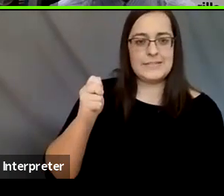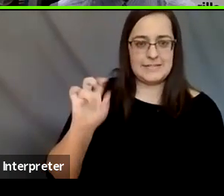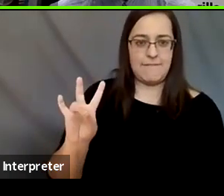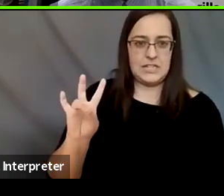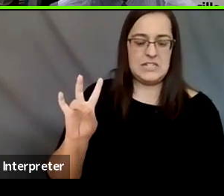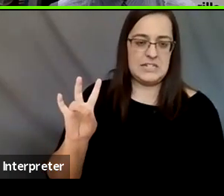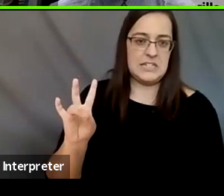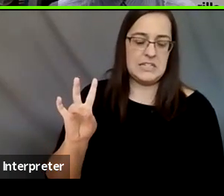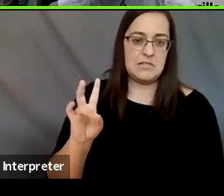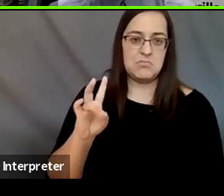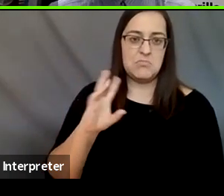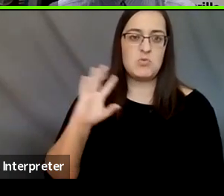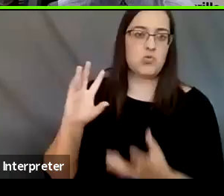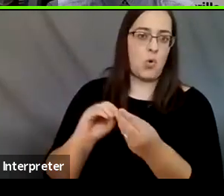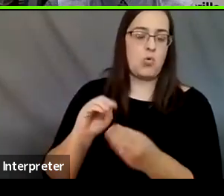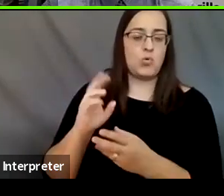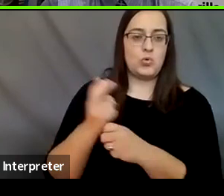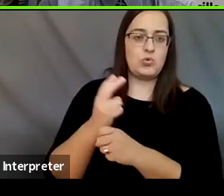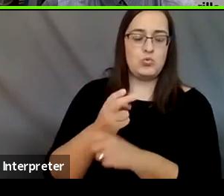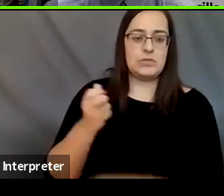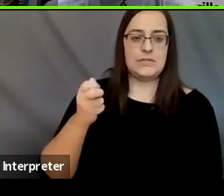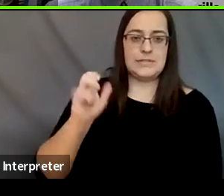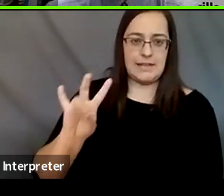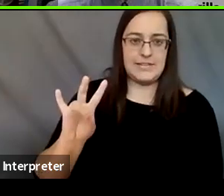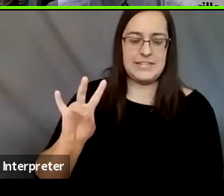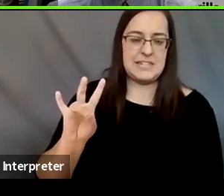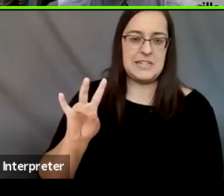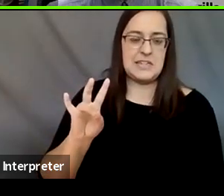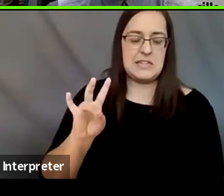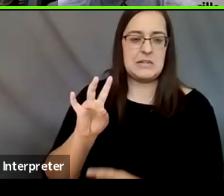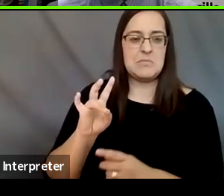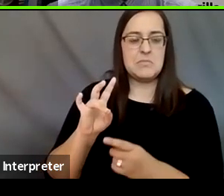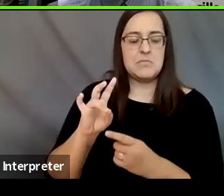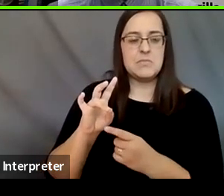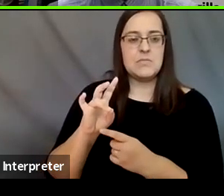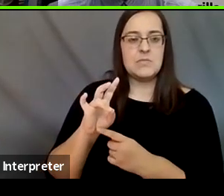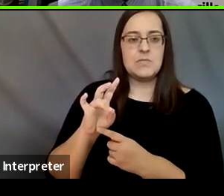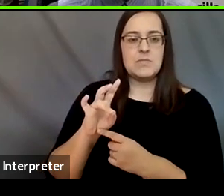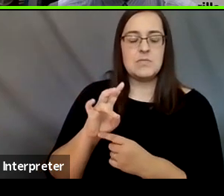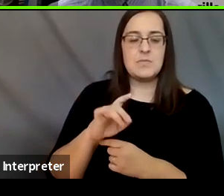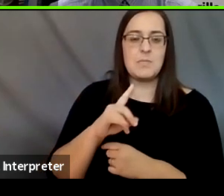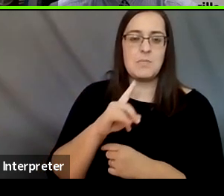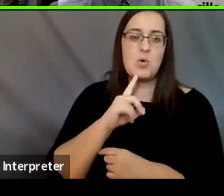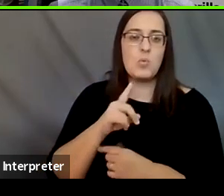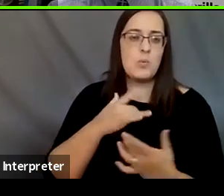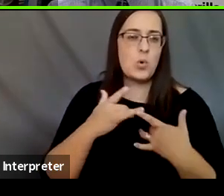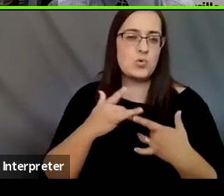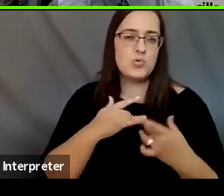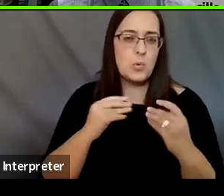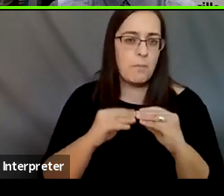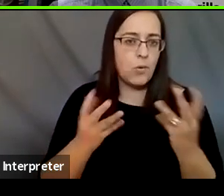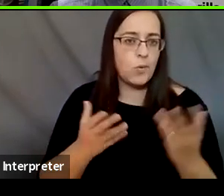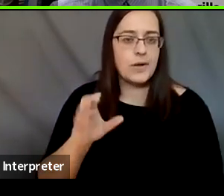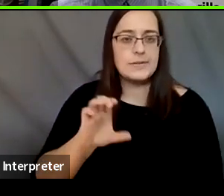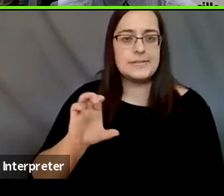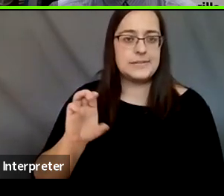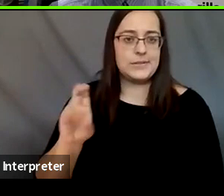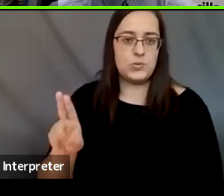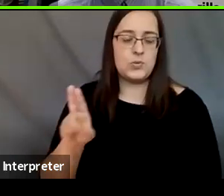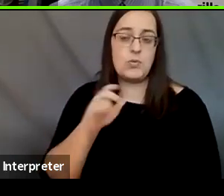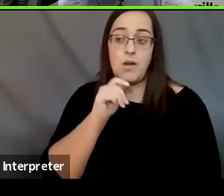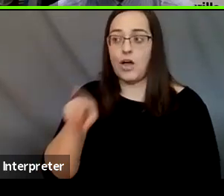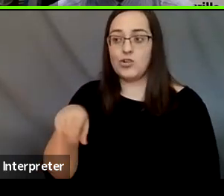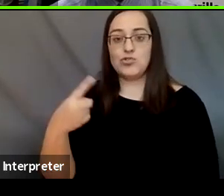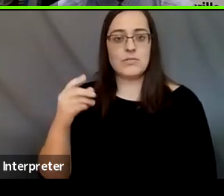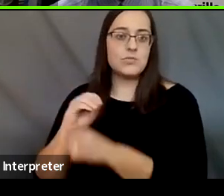50% utilization rate on the ventilators, which is great. The concern is the actual critical care beds. So besides just the COVID patients, we've